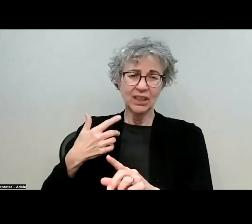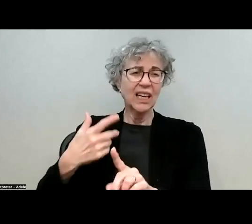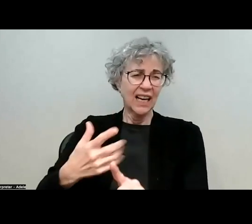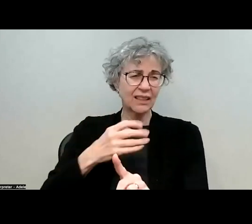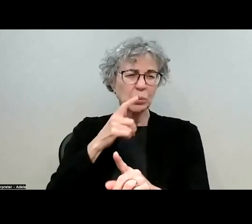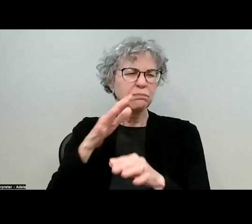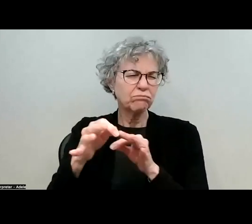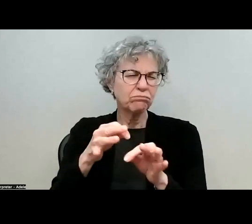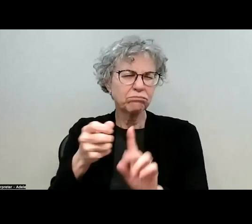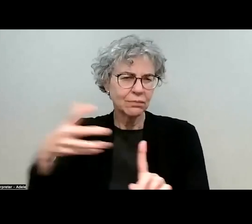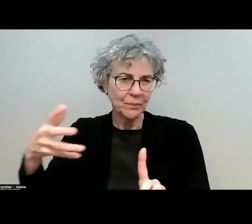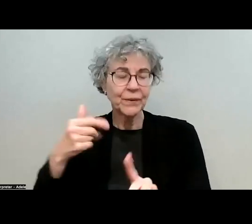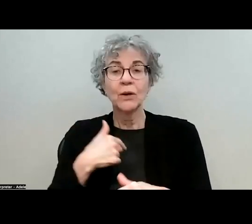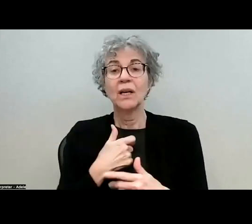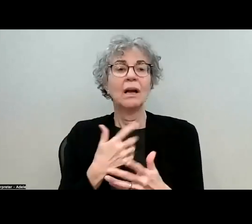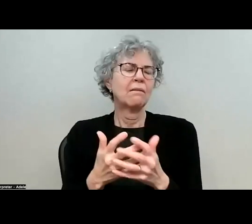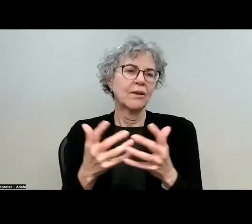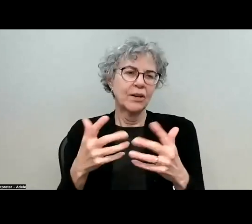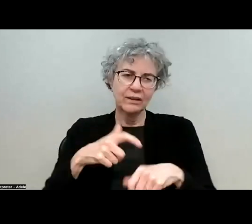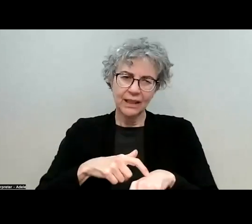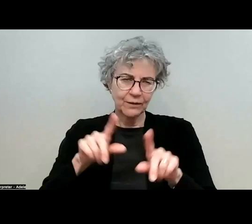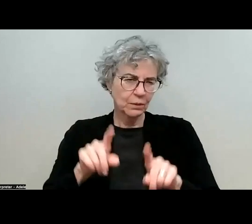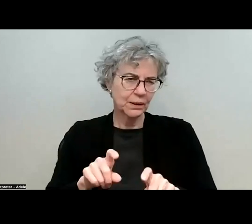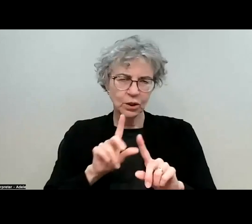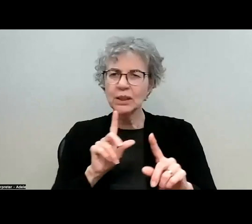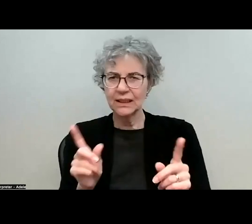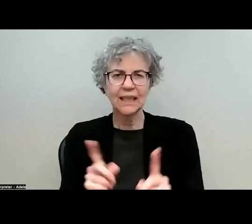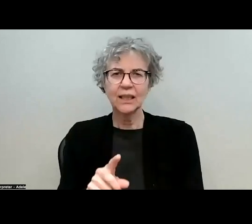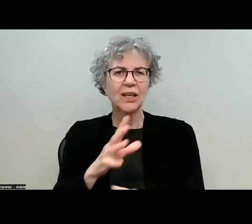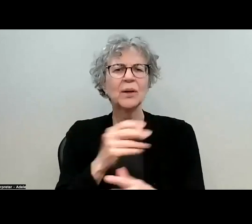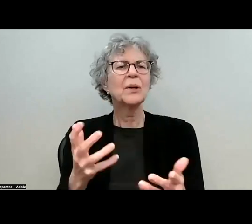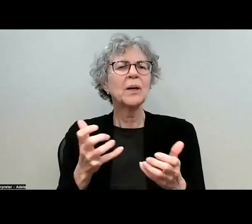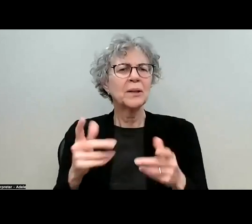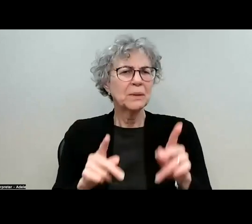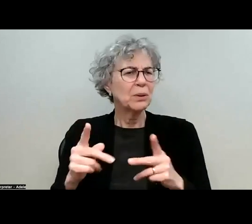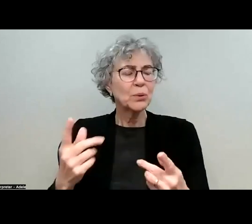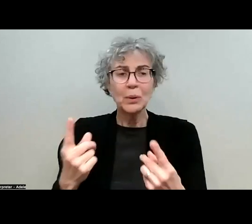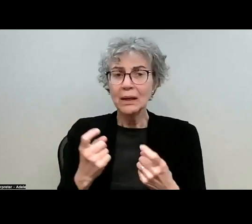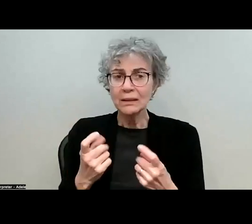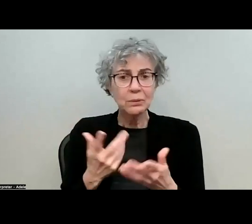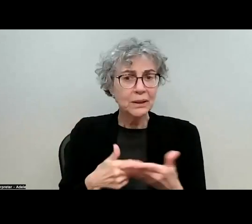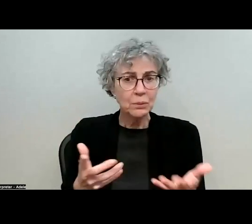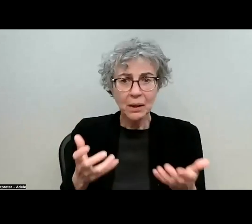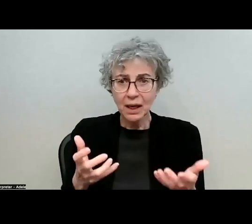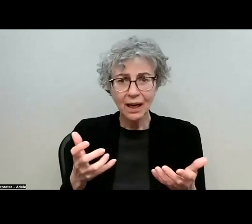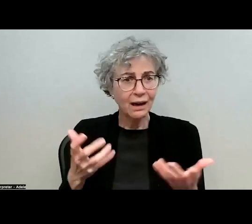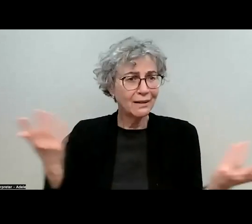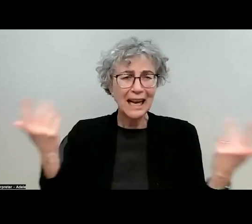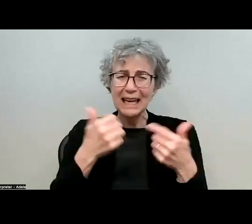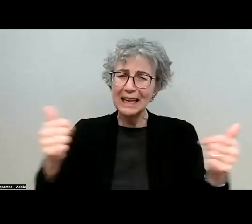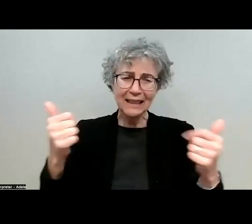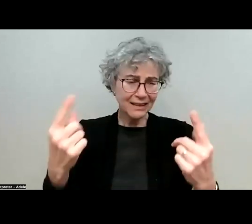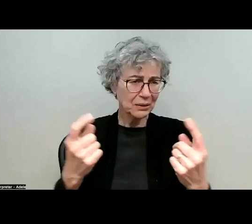minutes. Got a lot of time for questions and answers. Really want people to ask whatever they want. No questions off limits.